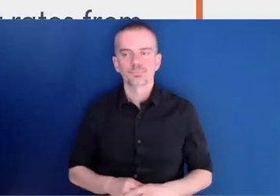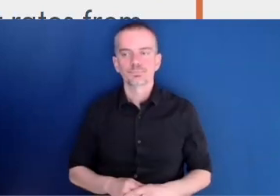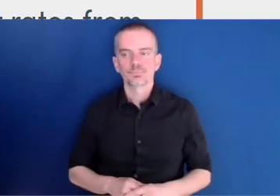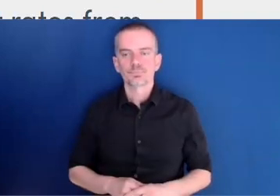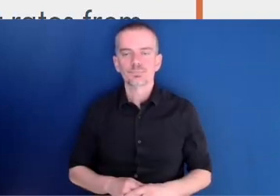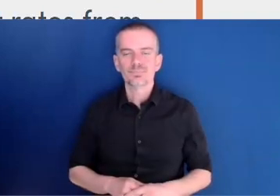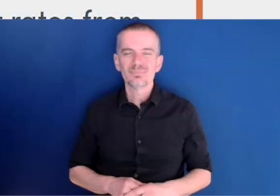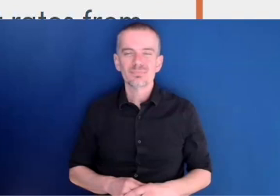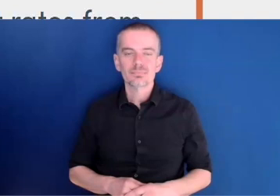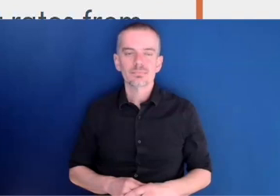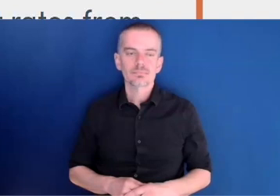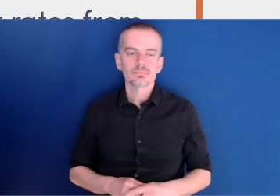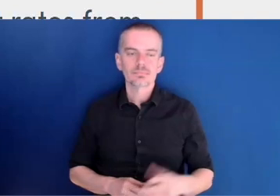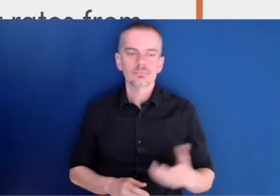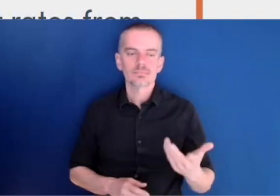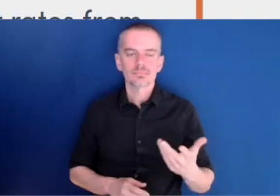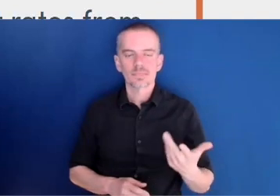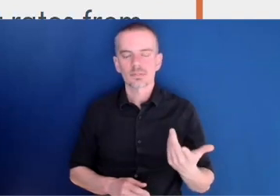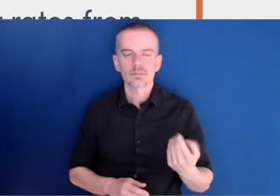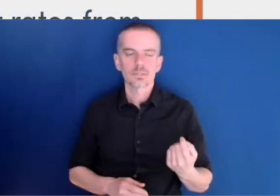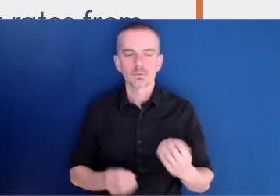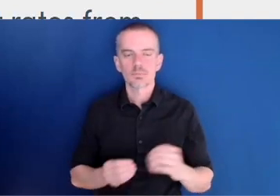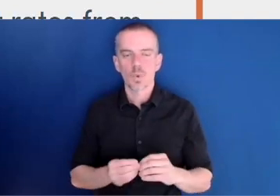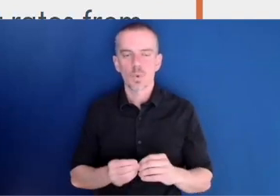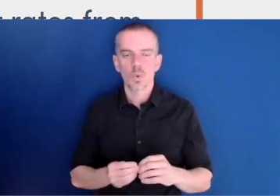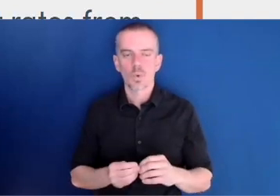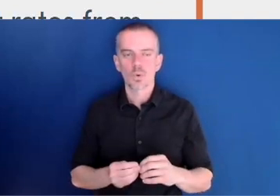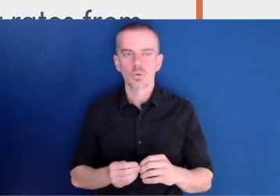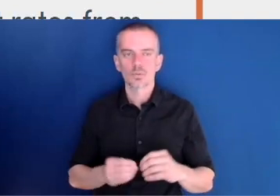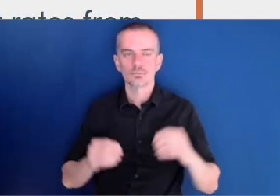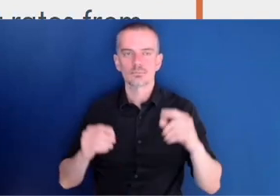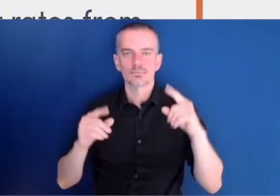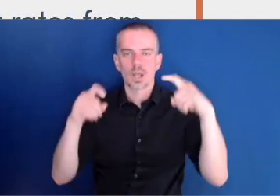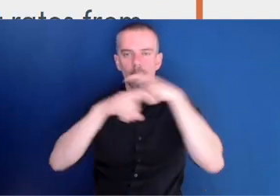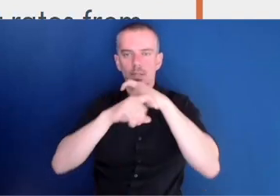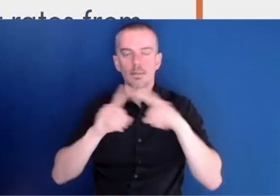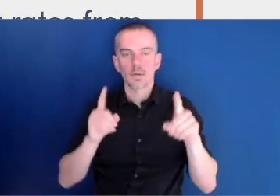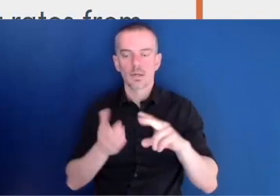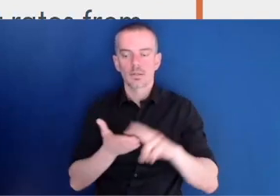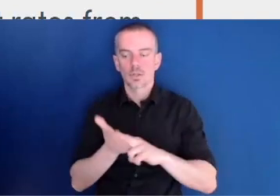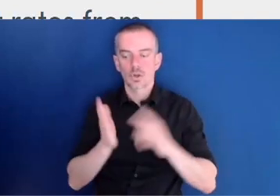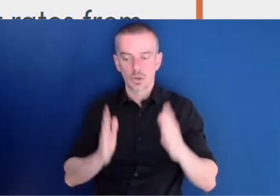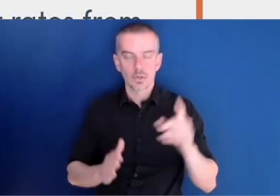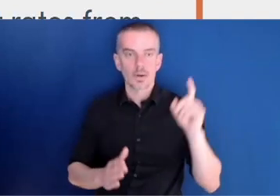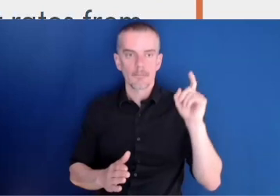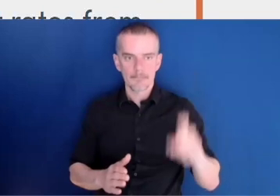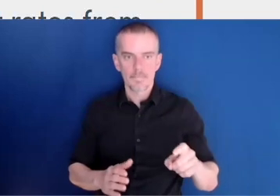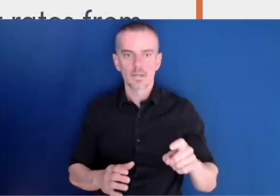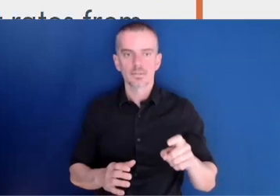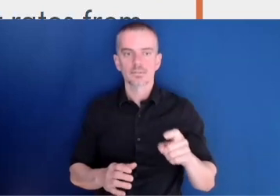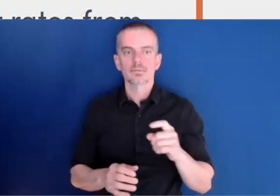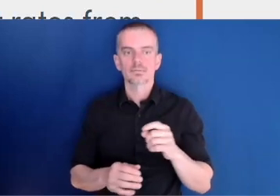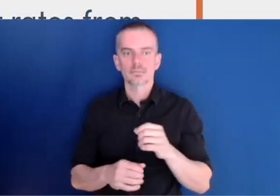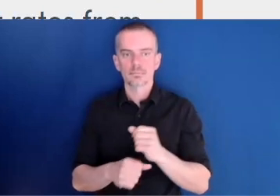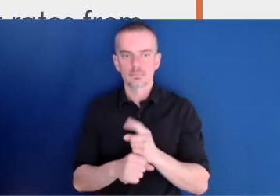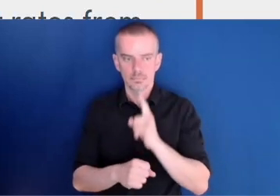this is, you know, a little bit more complex, but the contractor has to make all people who are